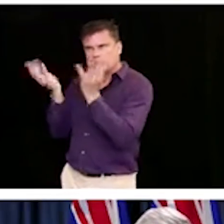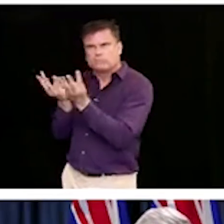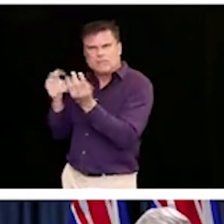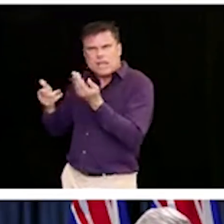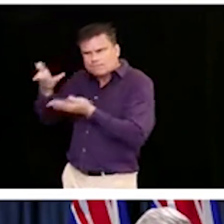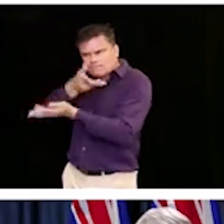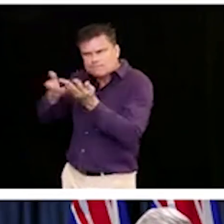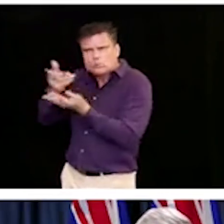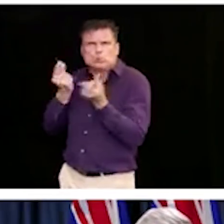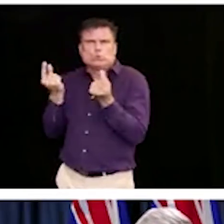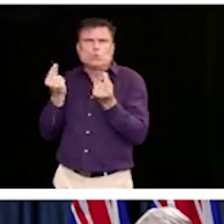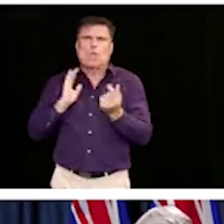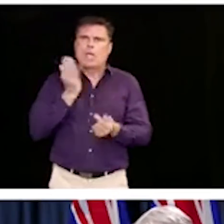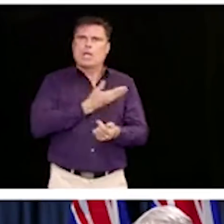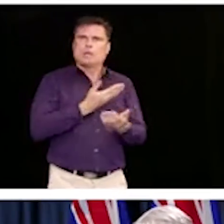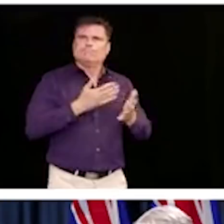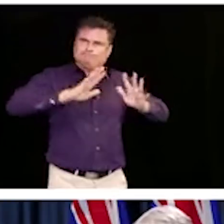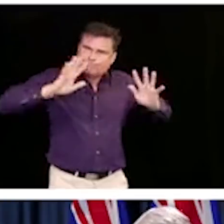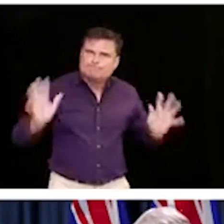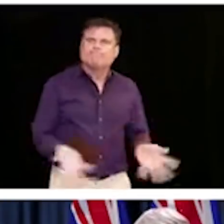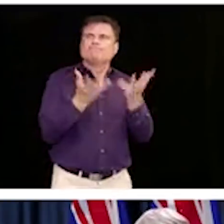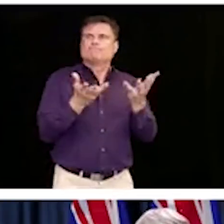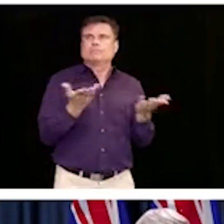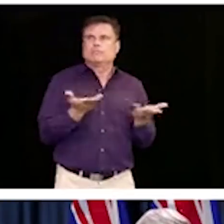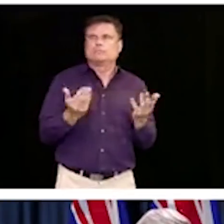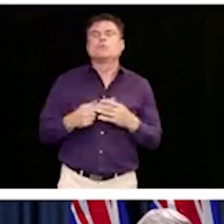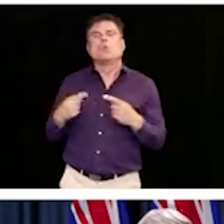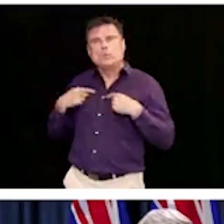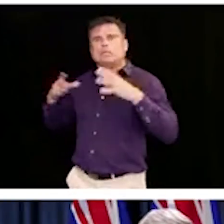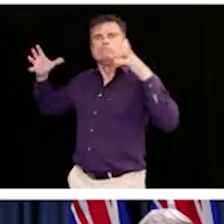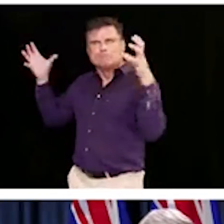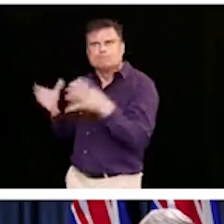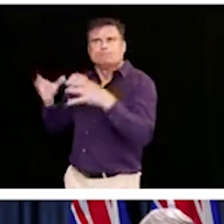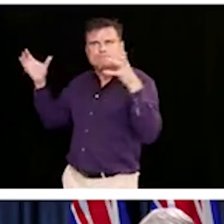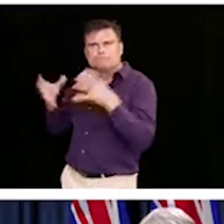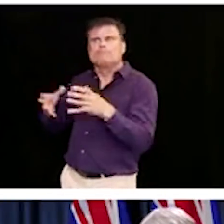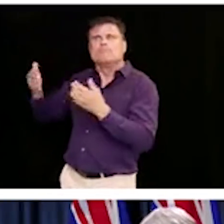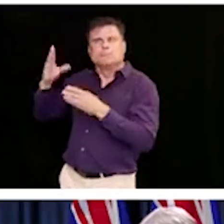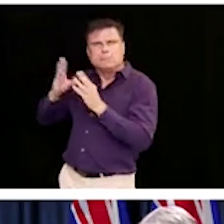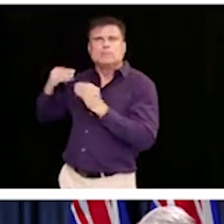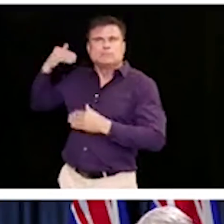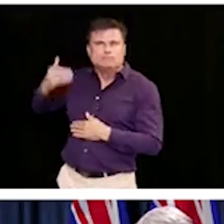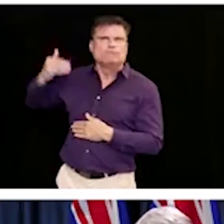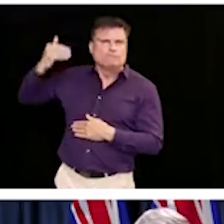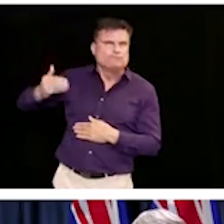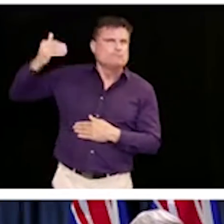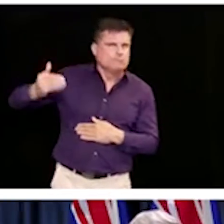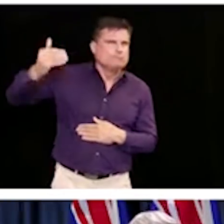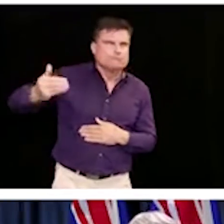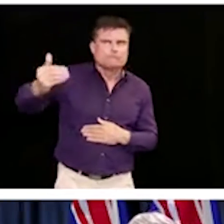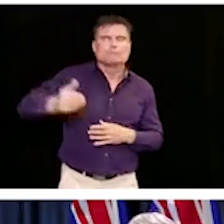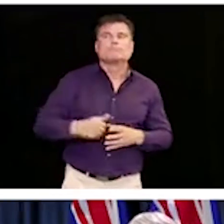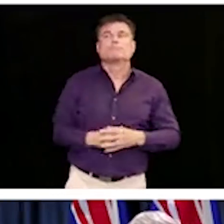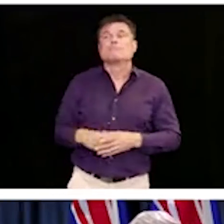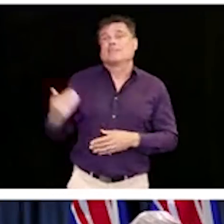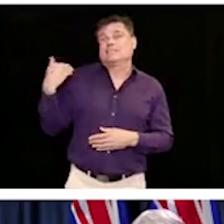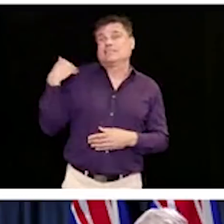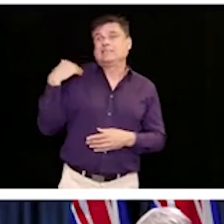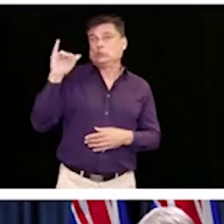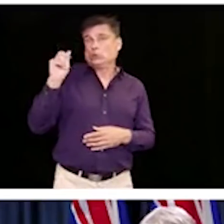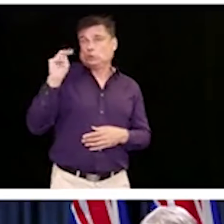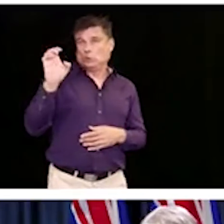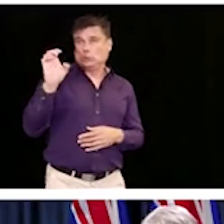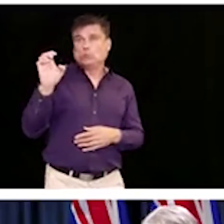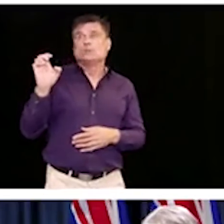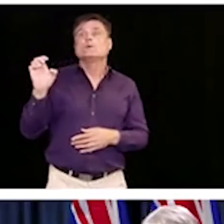British Columbians. The task force continues to meet on a regular basis. In June, as you know, we also launched a